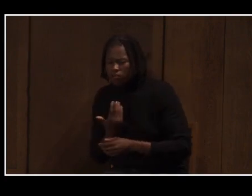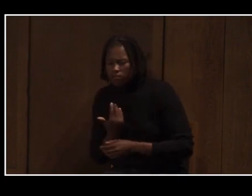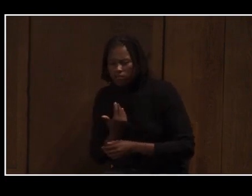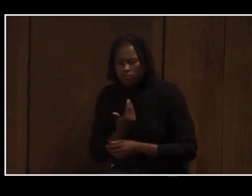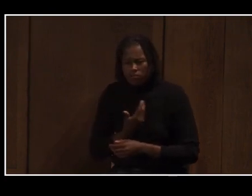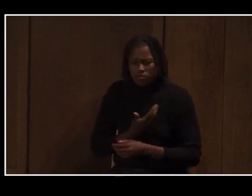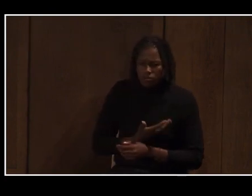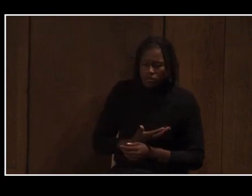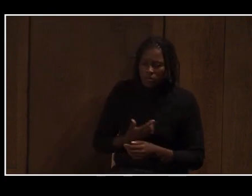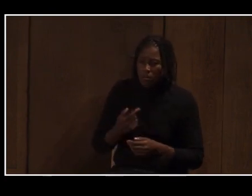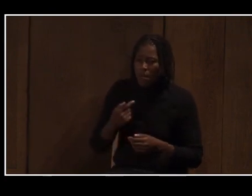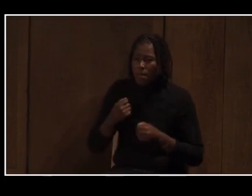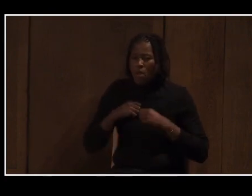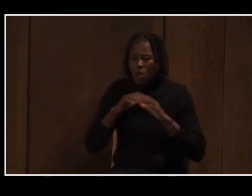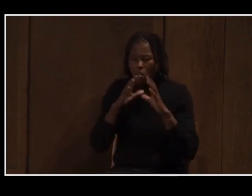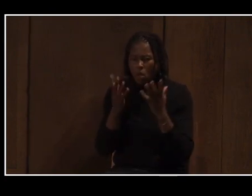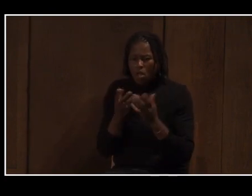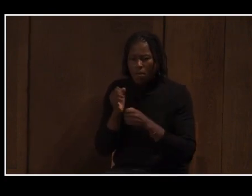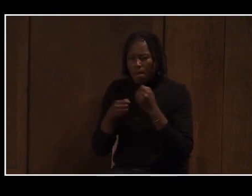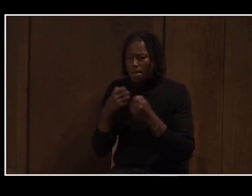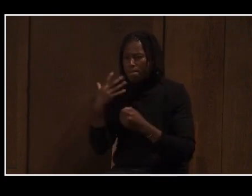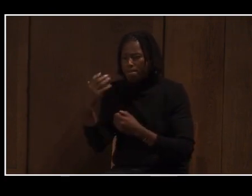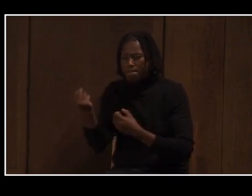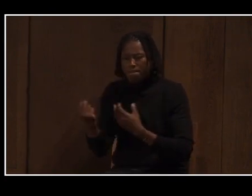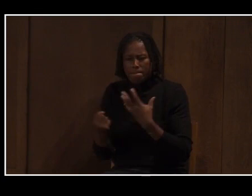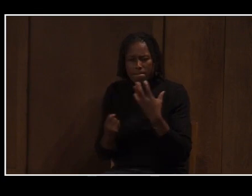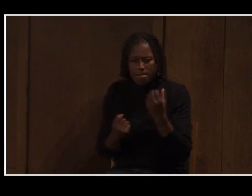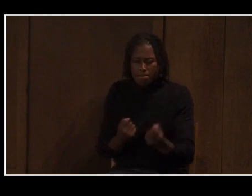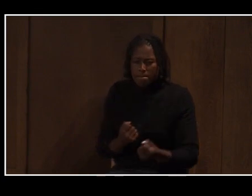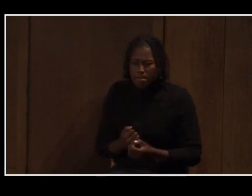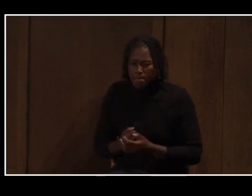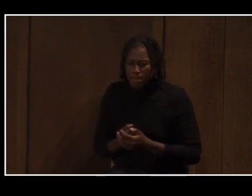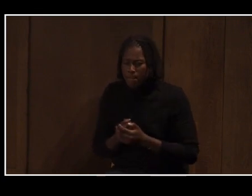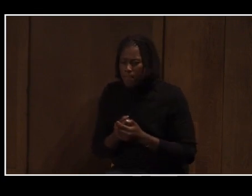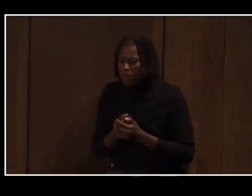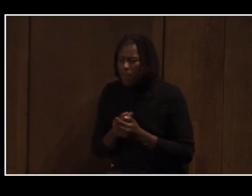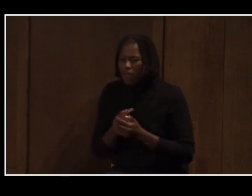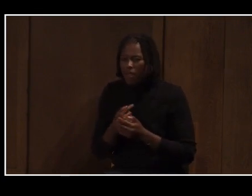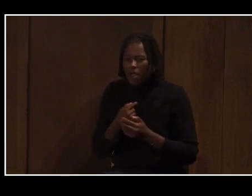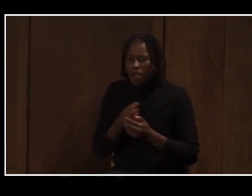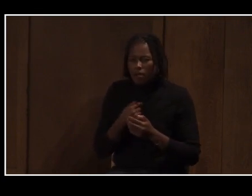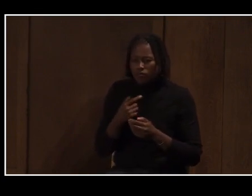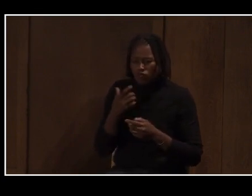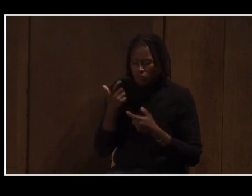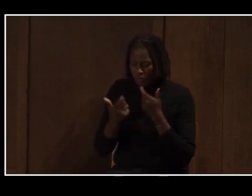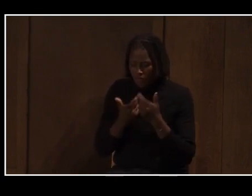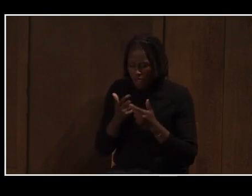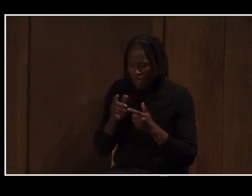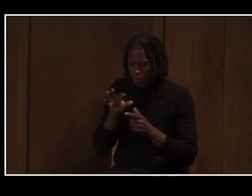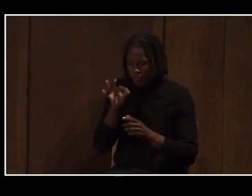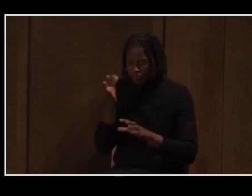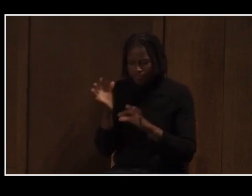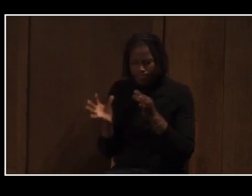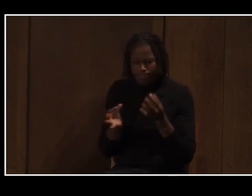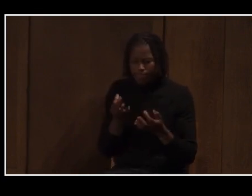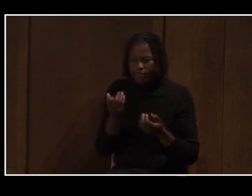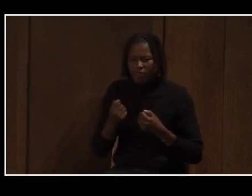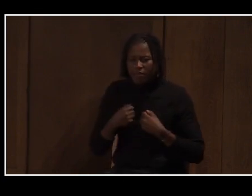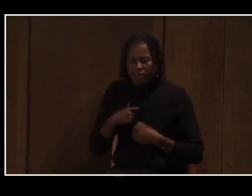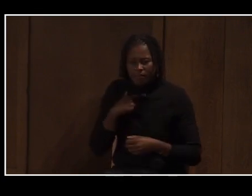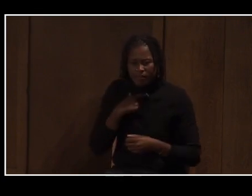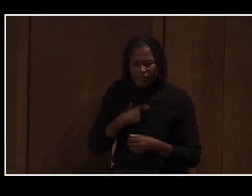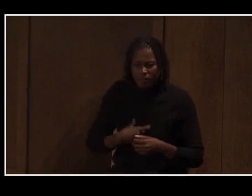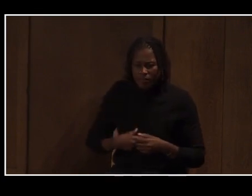into the distance. Shrouded by nonsense, I lurk in shadows, planting seeds from the fragments of my subconscious sub-frequencies, which gain